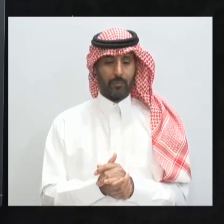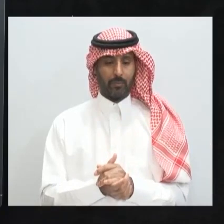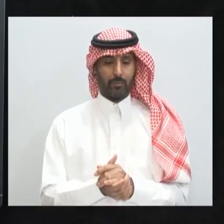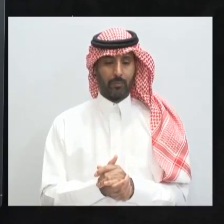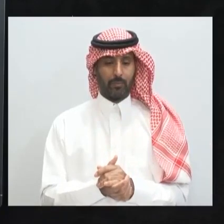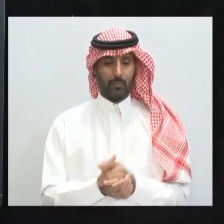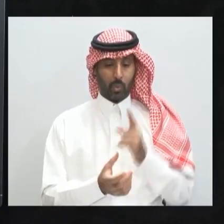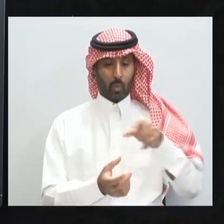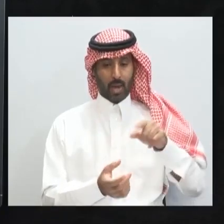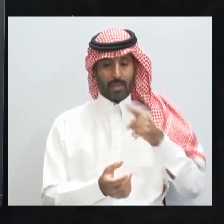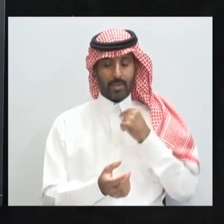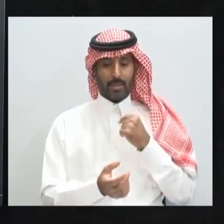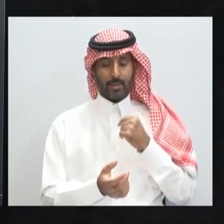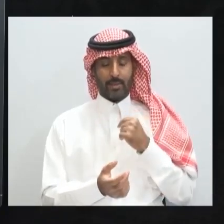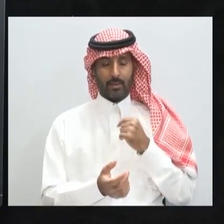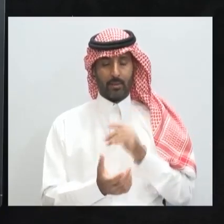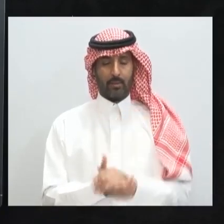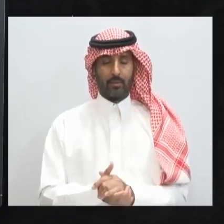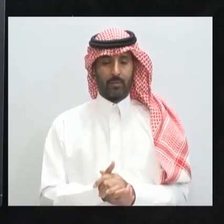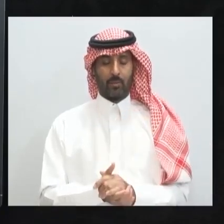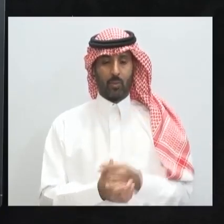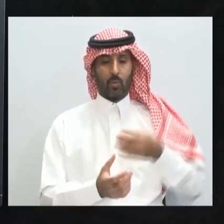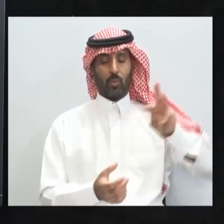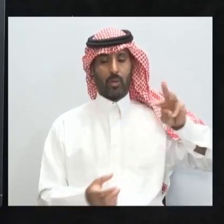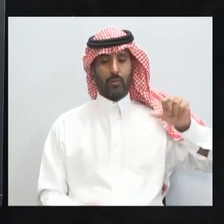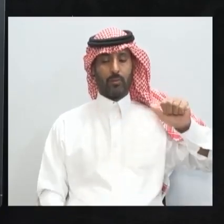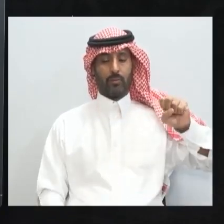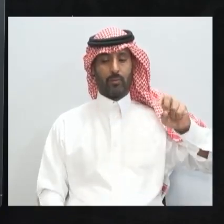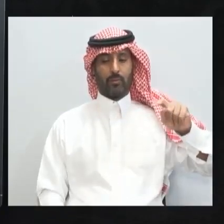actually incorrect, and we can just use the word want.